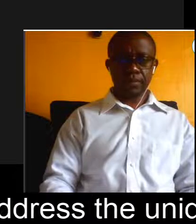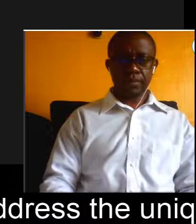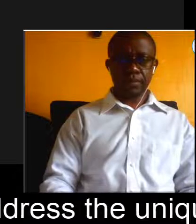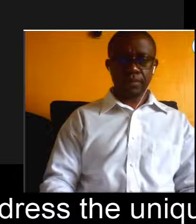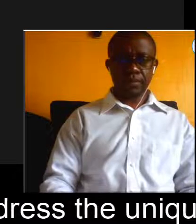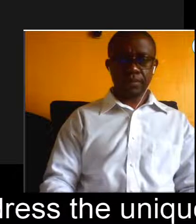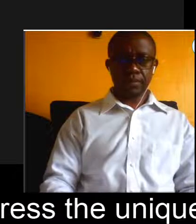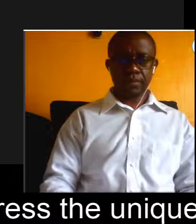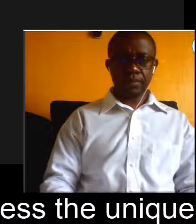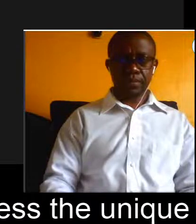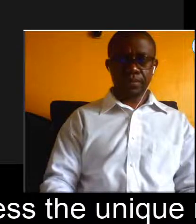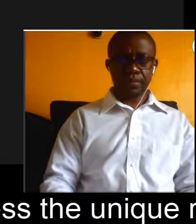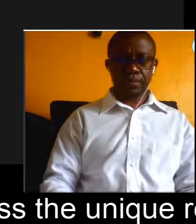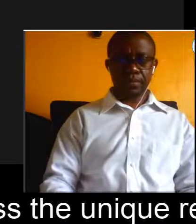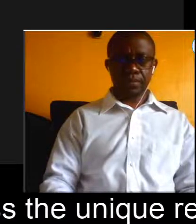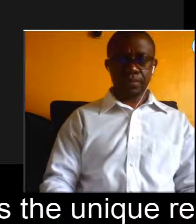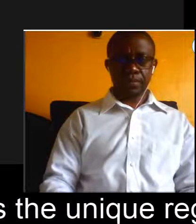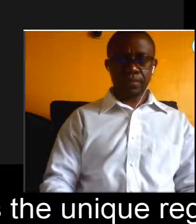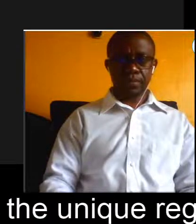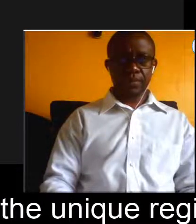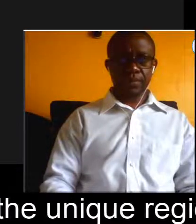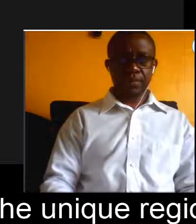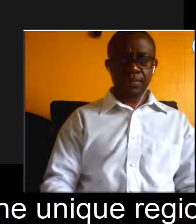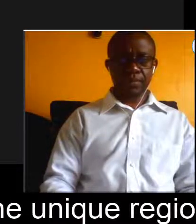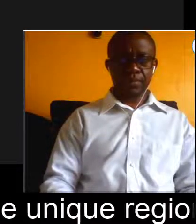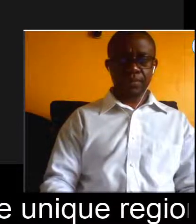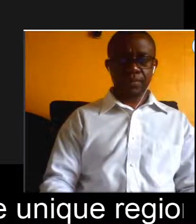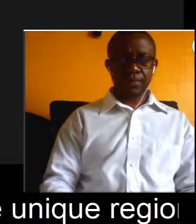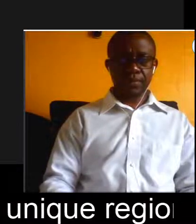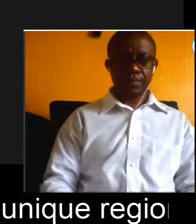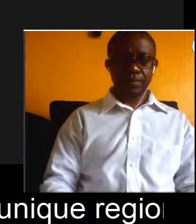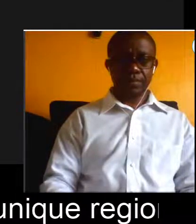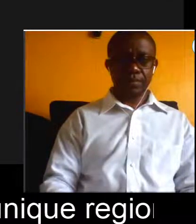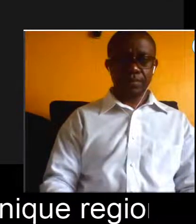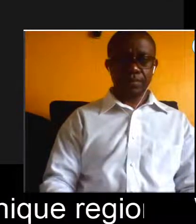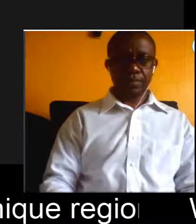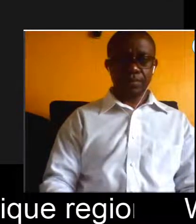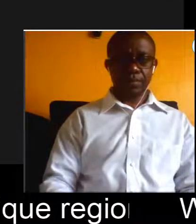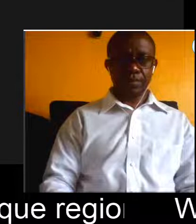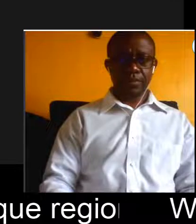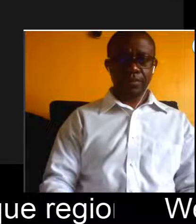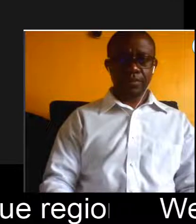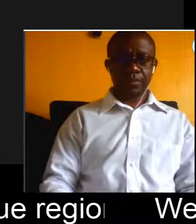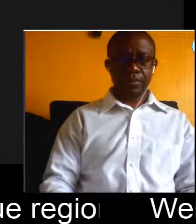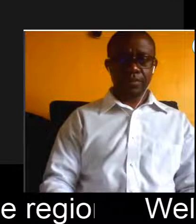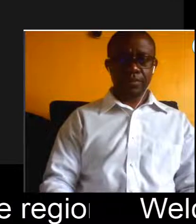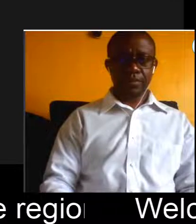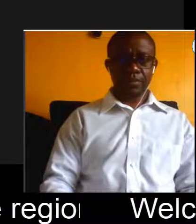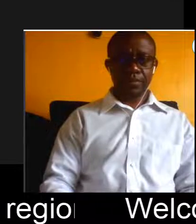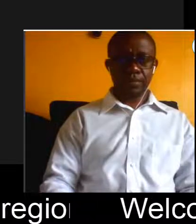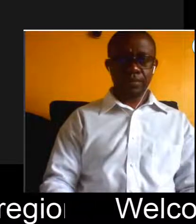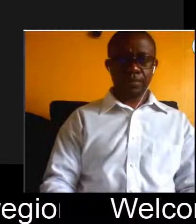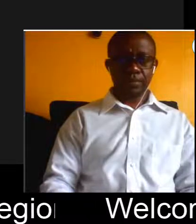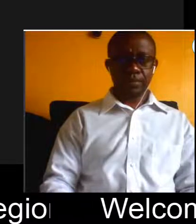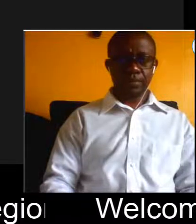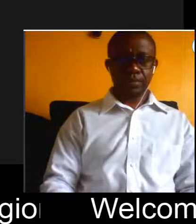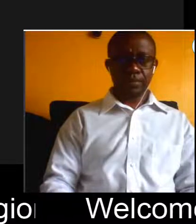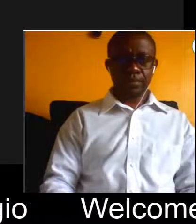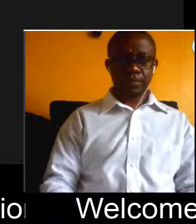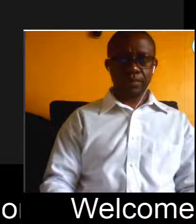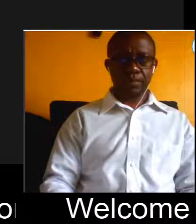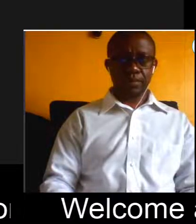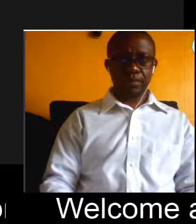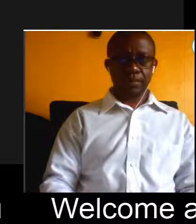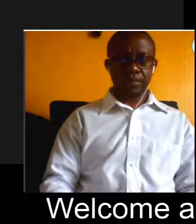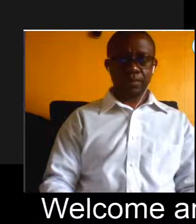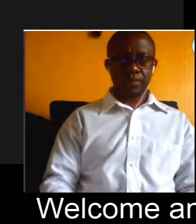Please, Frank, can you finalize briefly and then we can continue? We have another speaker. Could you just summarize in